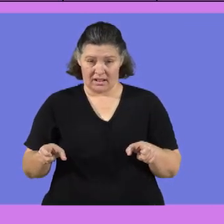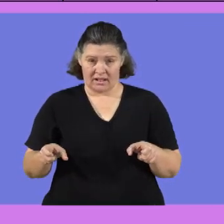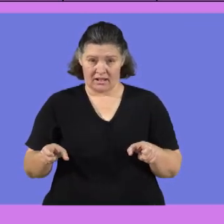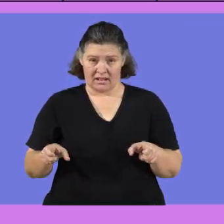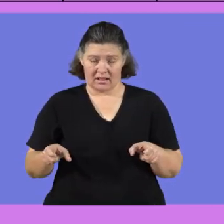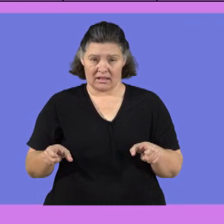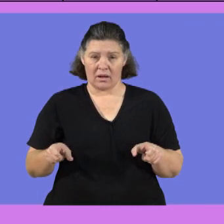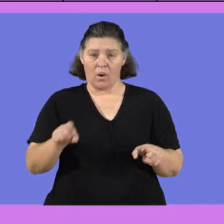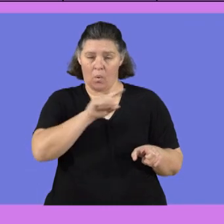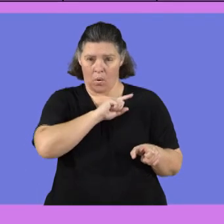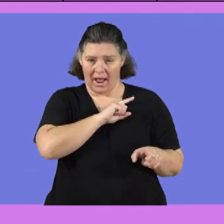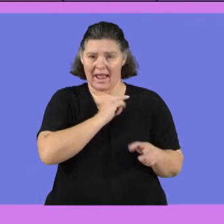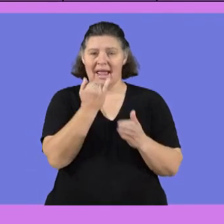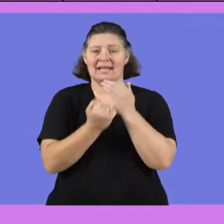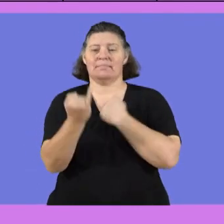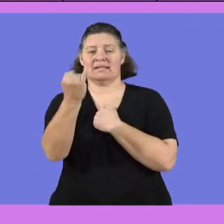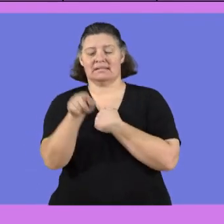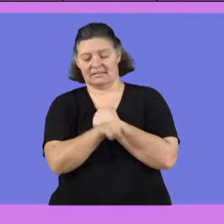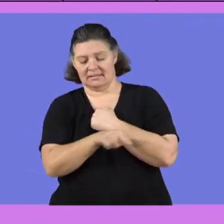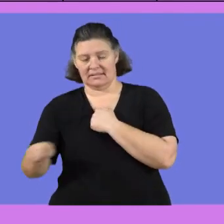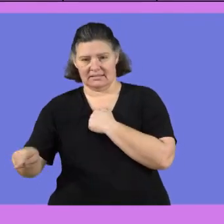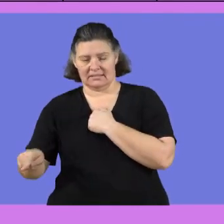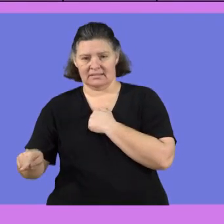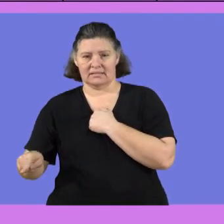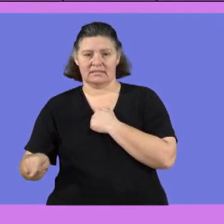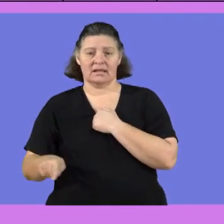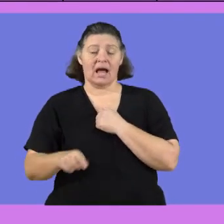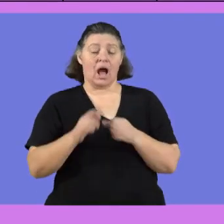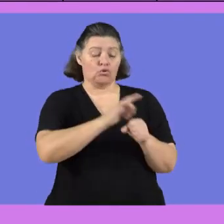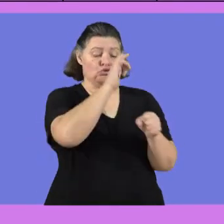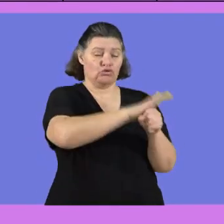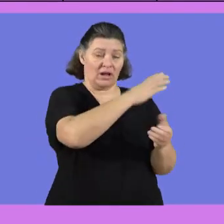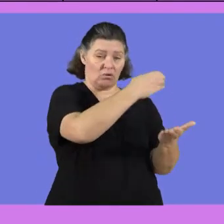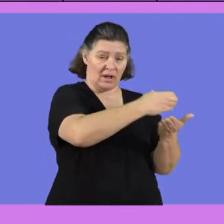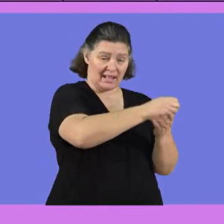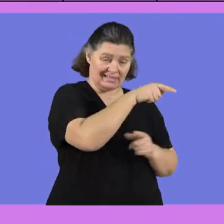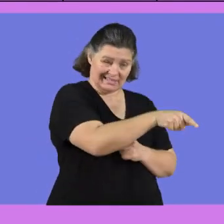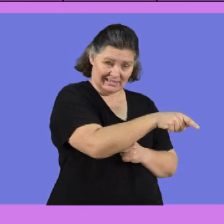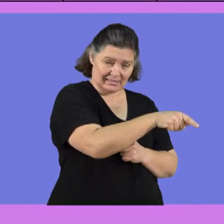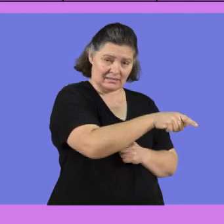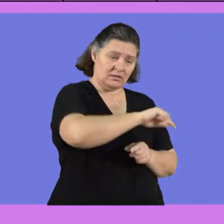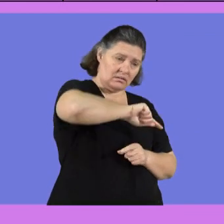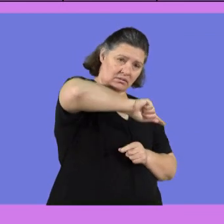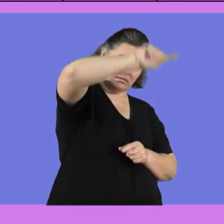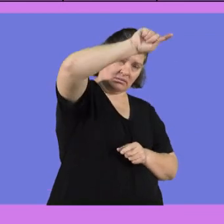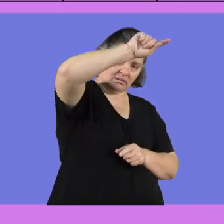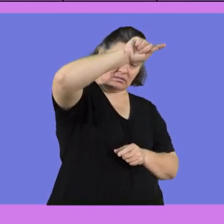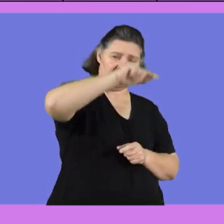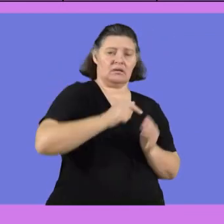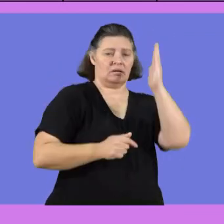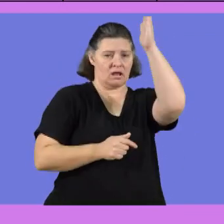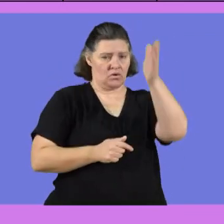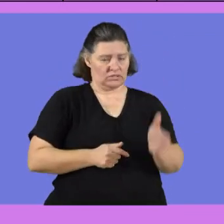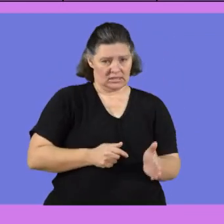because it is the independent variable, it will be on the horizontal axis. And the number of cans